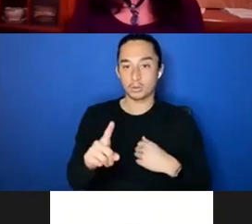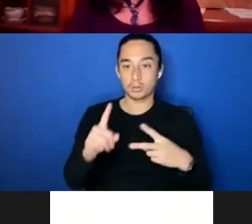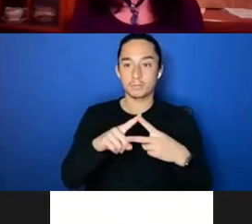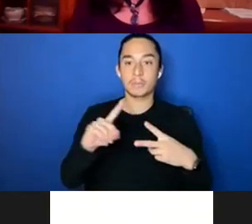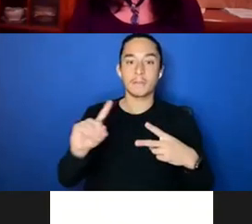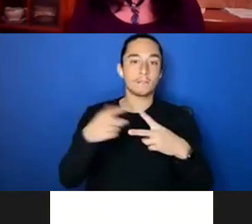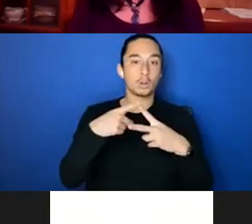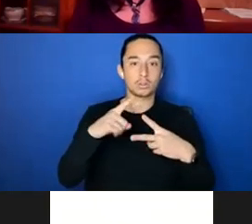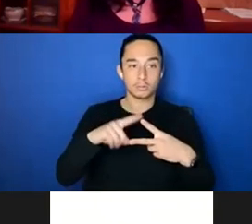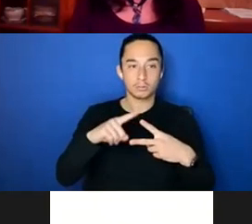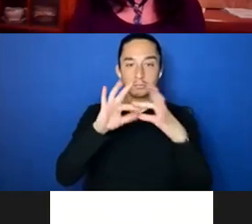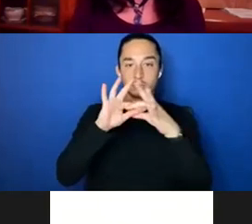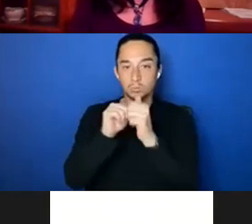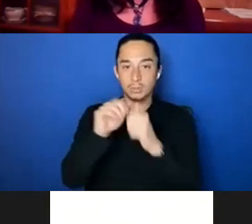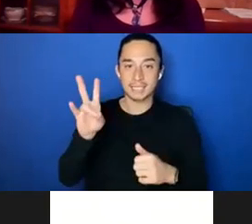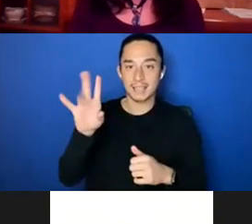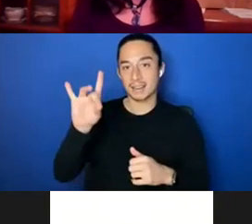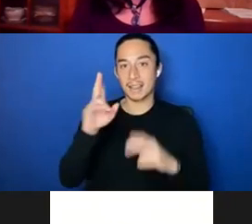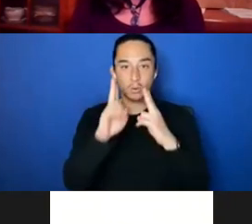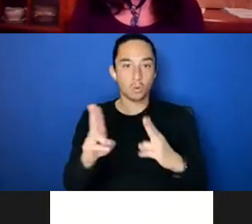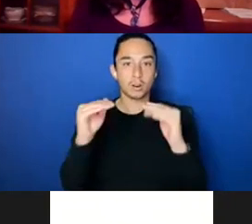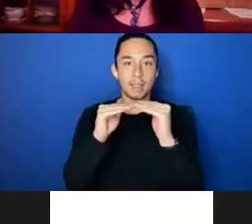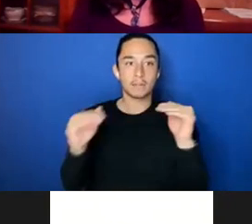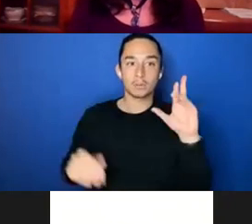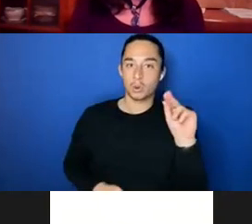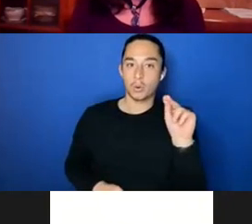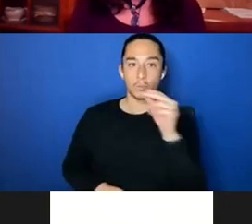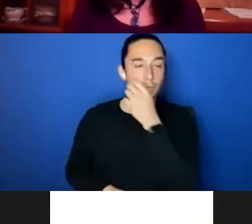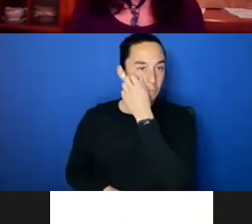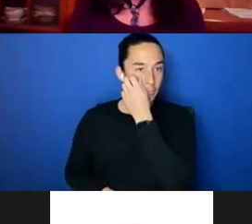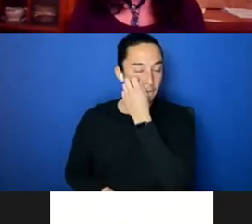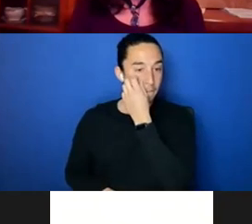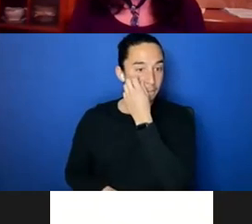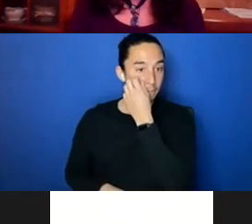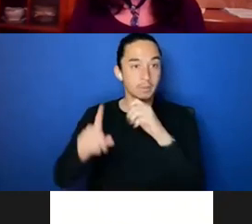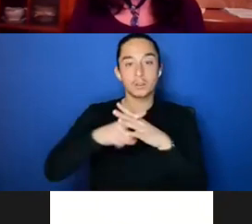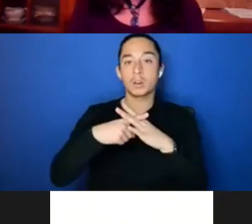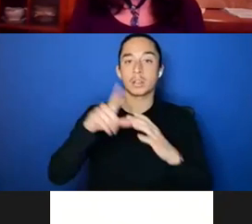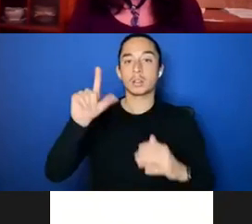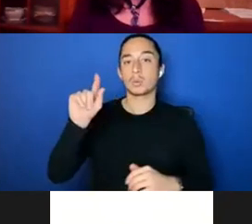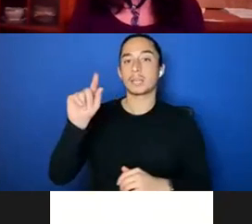with regards to the 7-8 honors level, no. Starting in